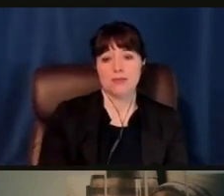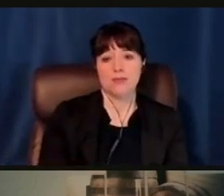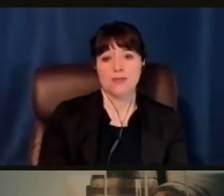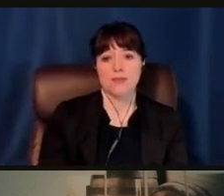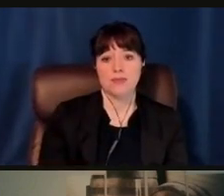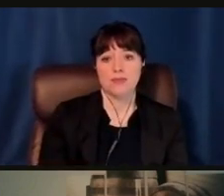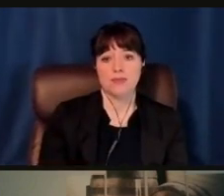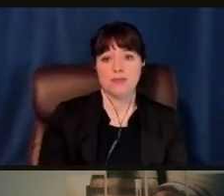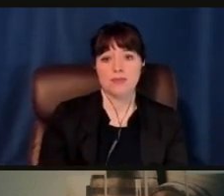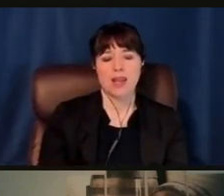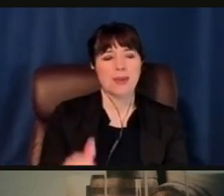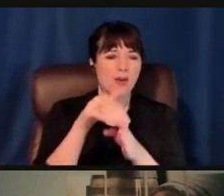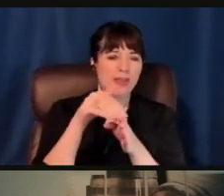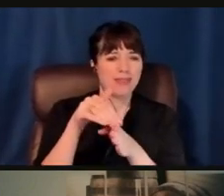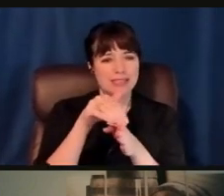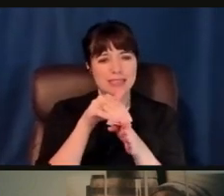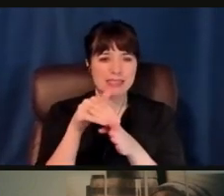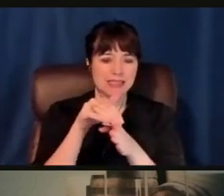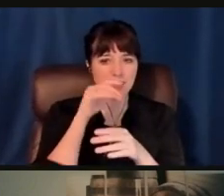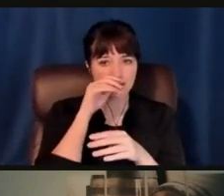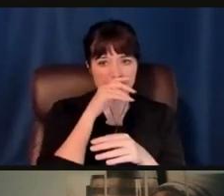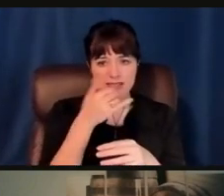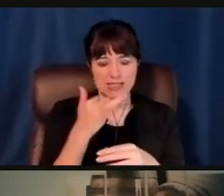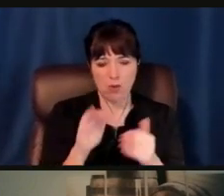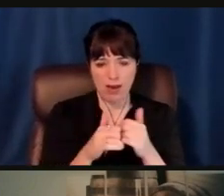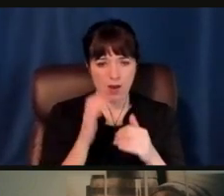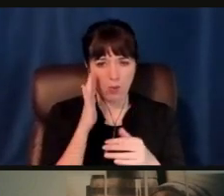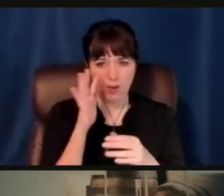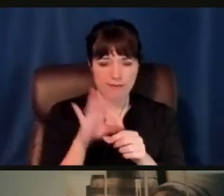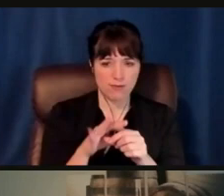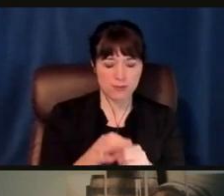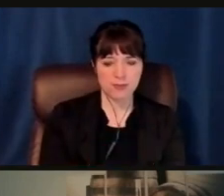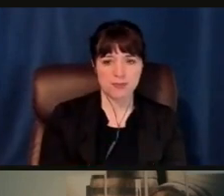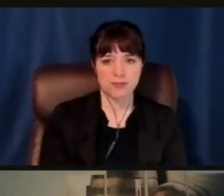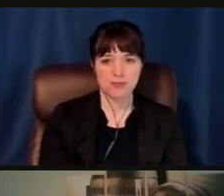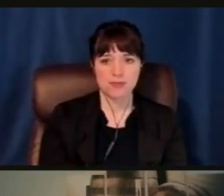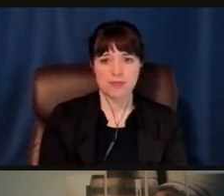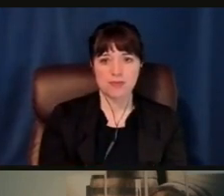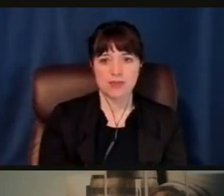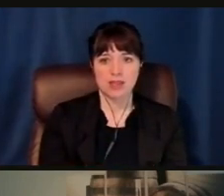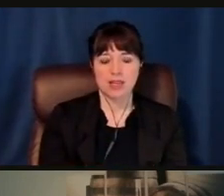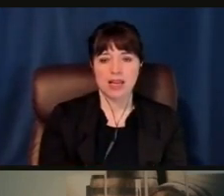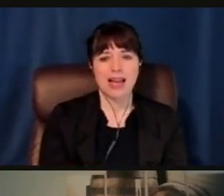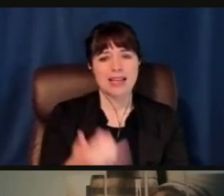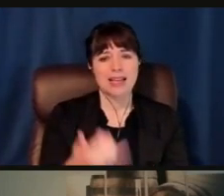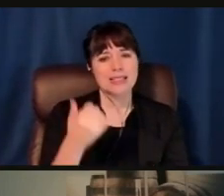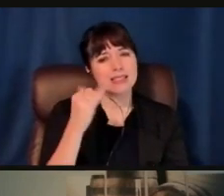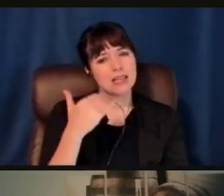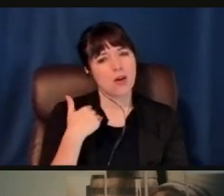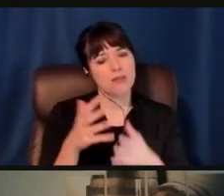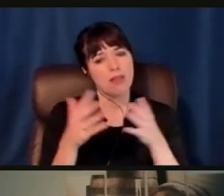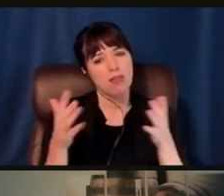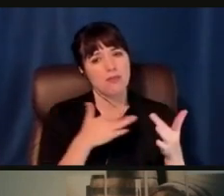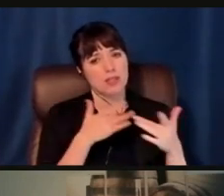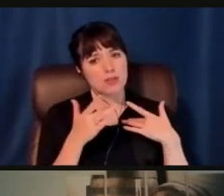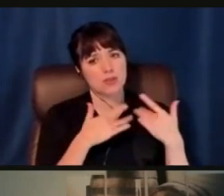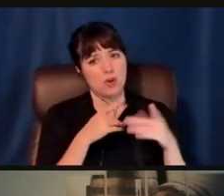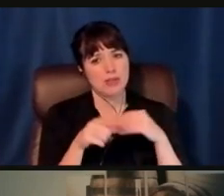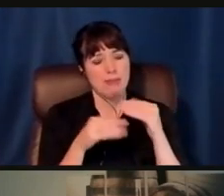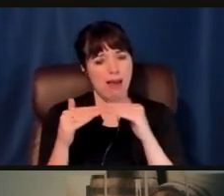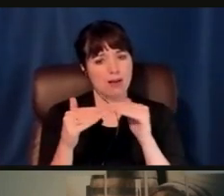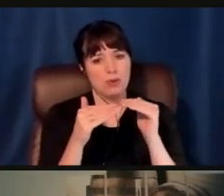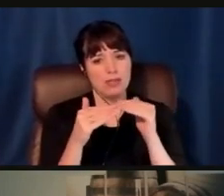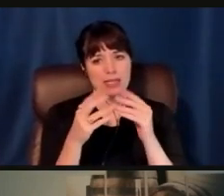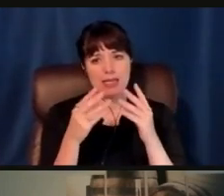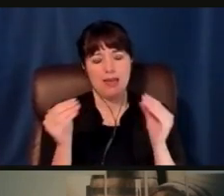I'm sort of on the fence at this moment still in terms of where I'm going to vote on this. I still have a lot of concerns in terms of equity and the fact that